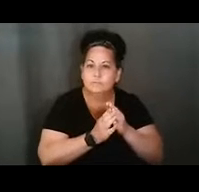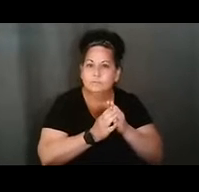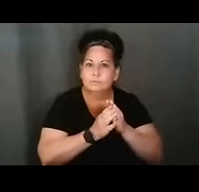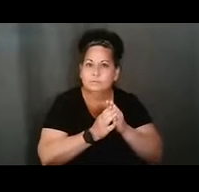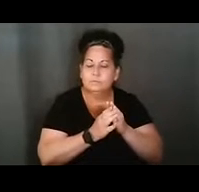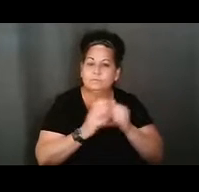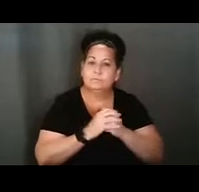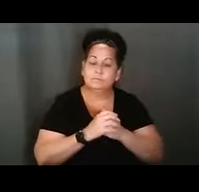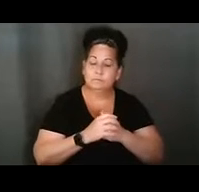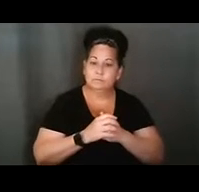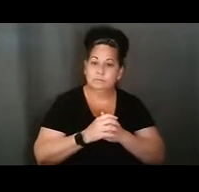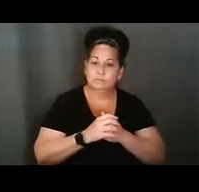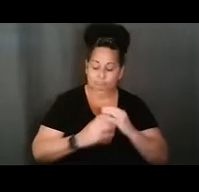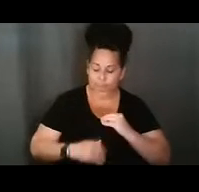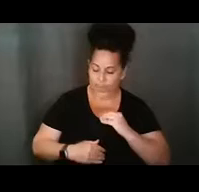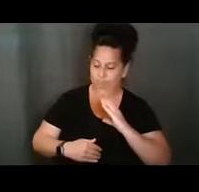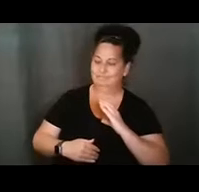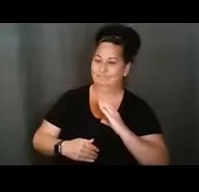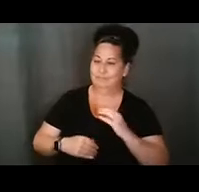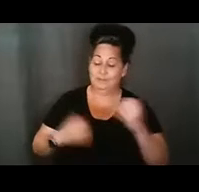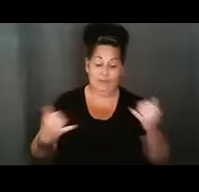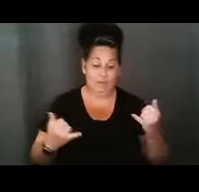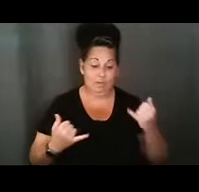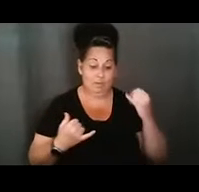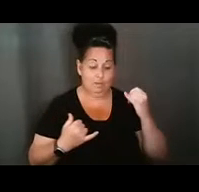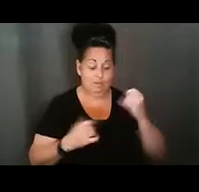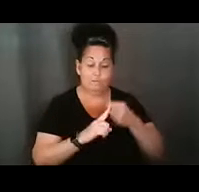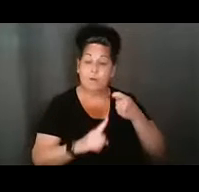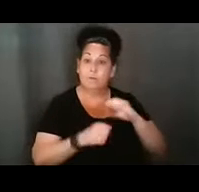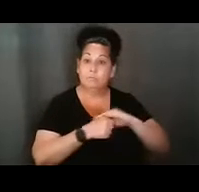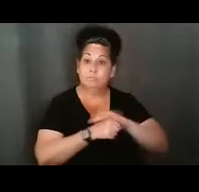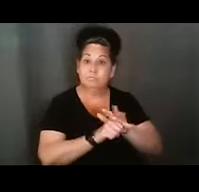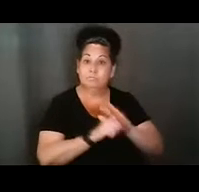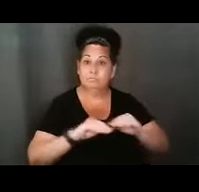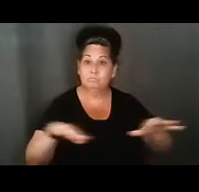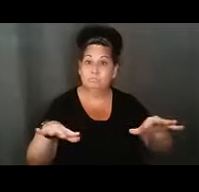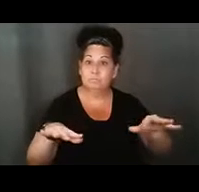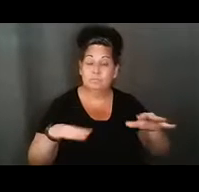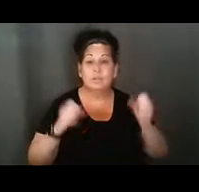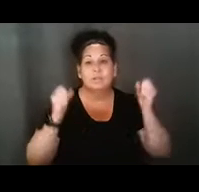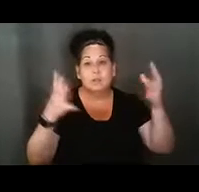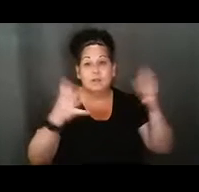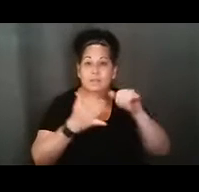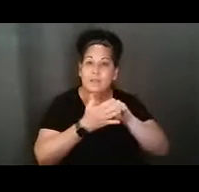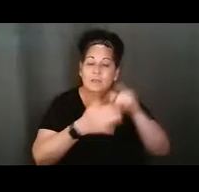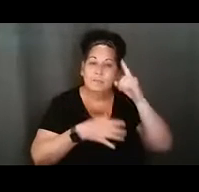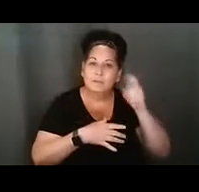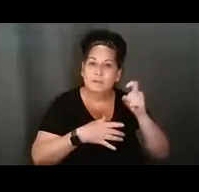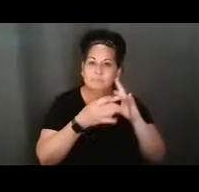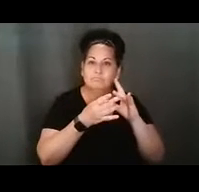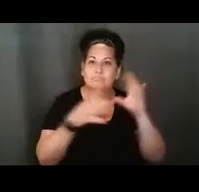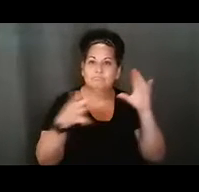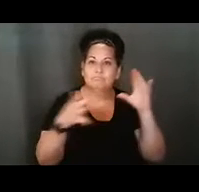the pandemic has caused this rivalry to be that way, then a lot of that is simply because they have lost connection with their